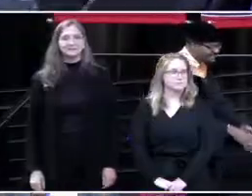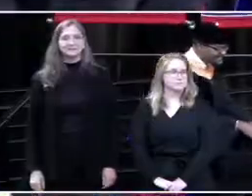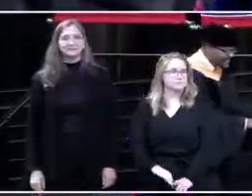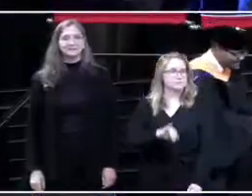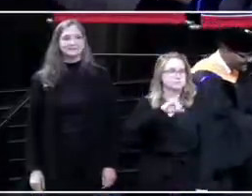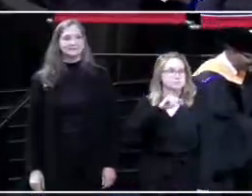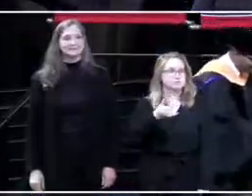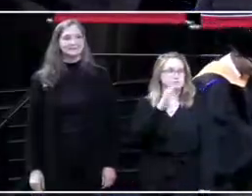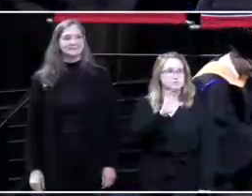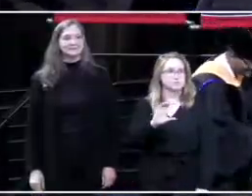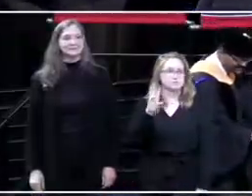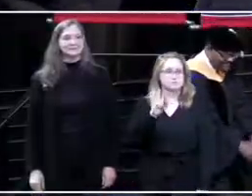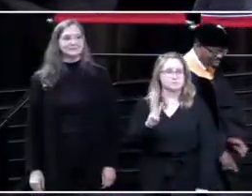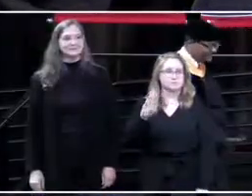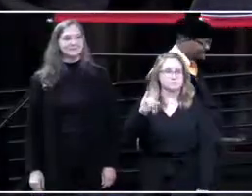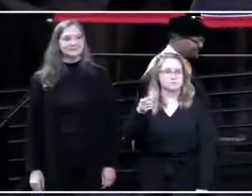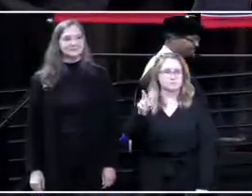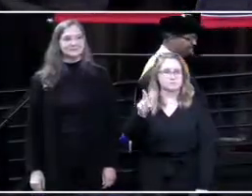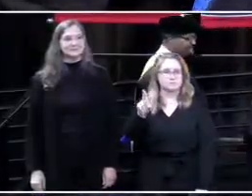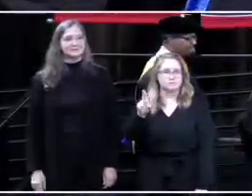James Conrad Wallace Jr.